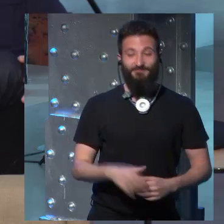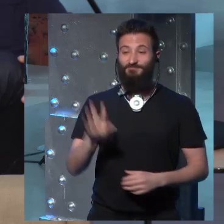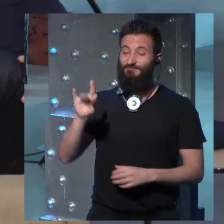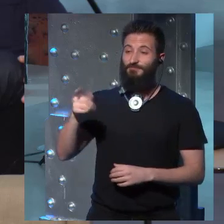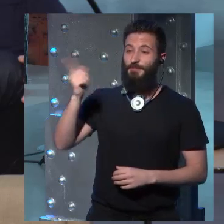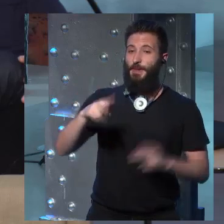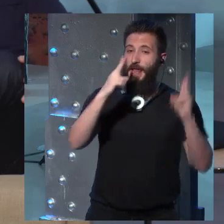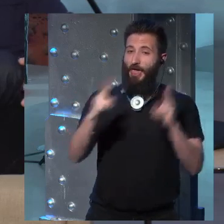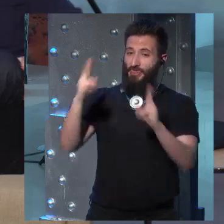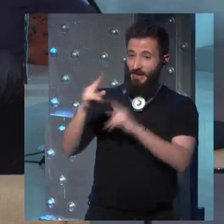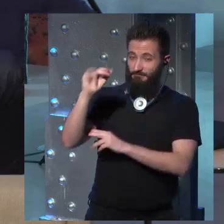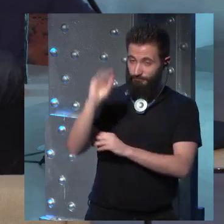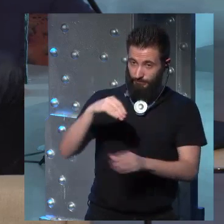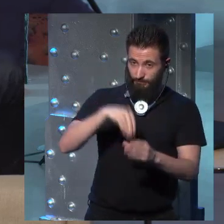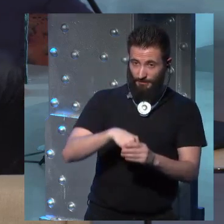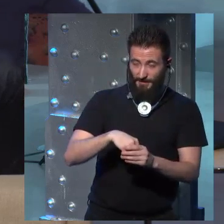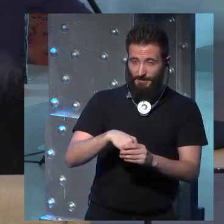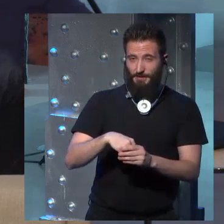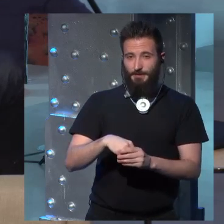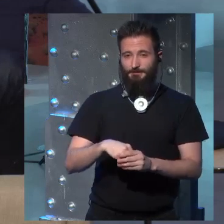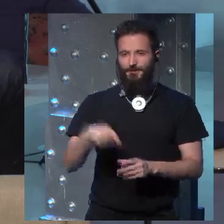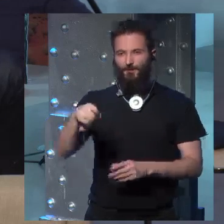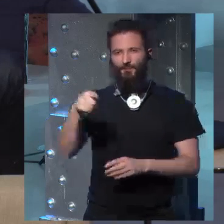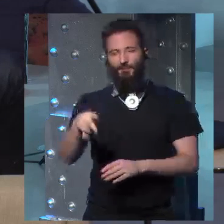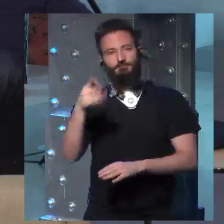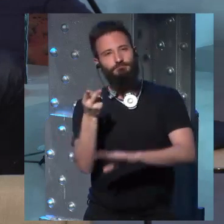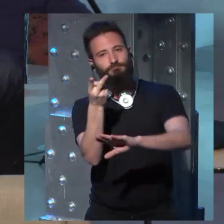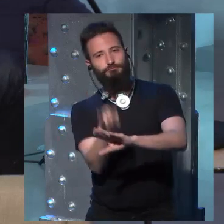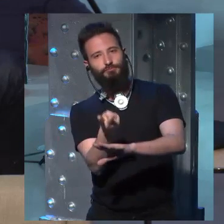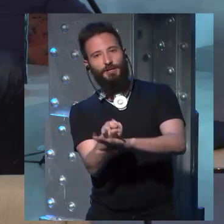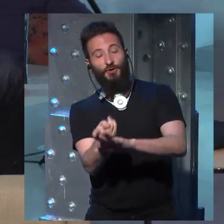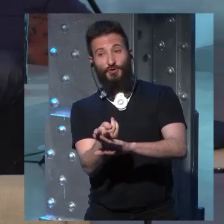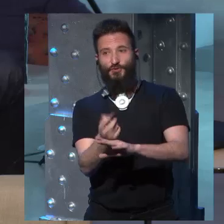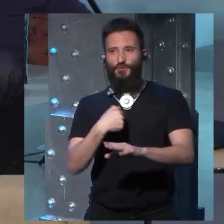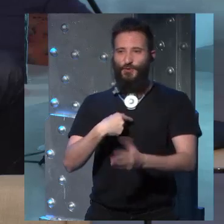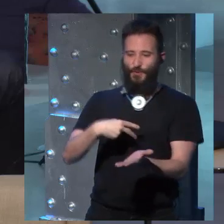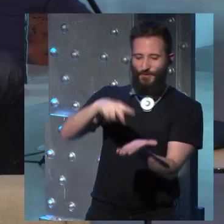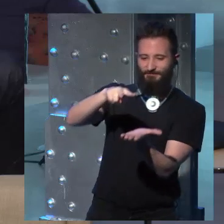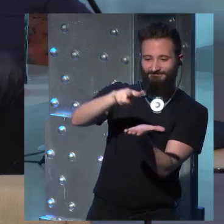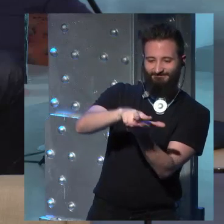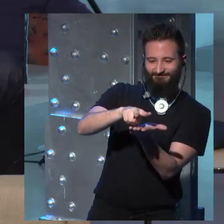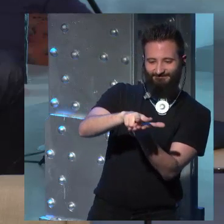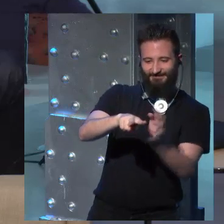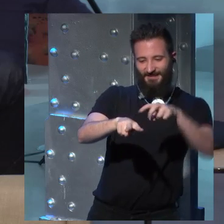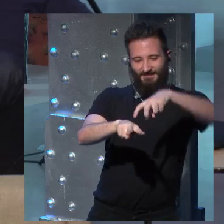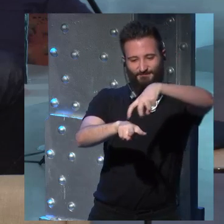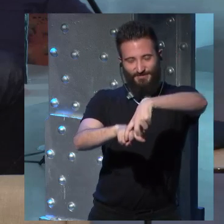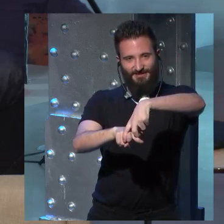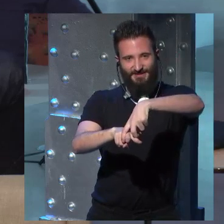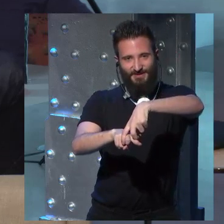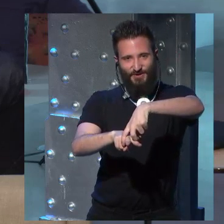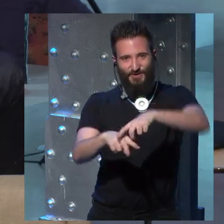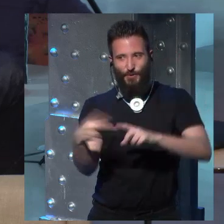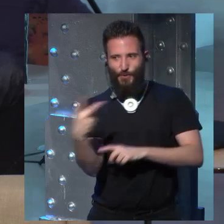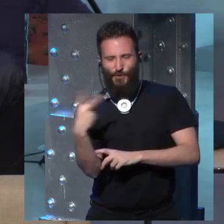where you're on your back and I'm leaning over, and we both had massive colds, and